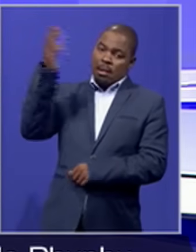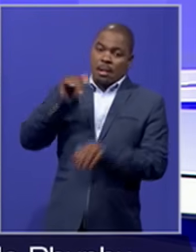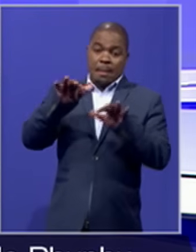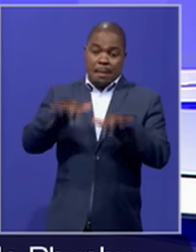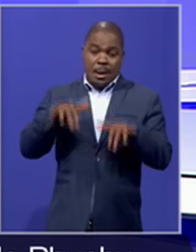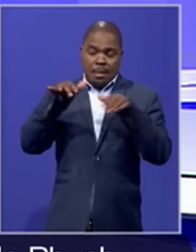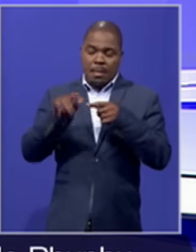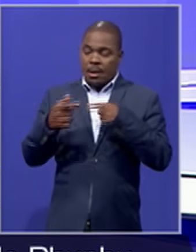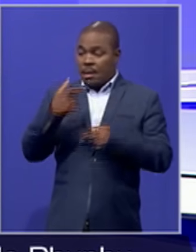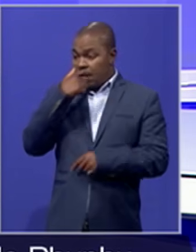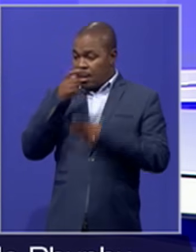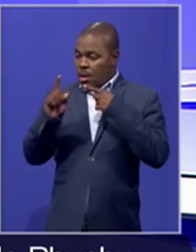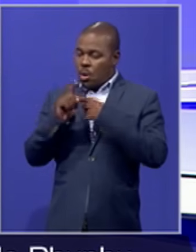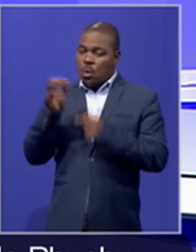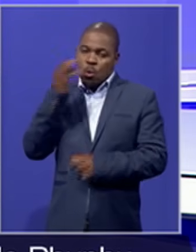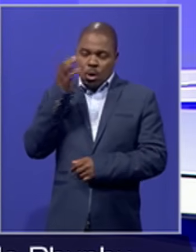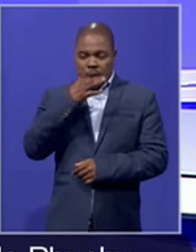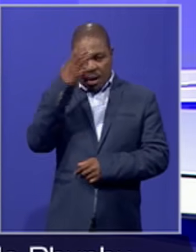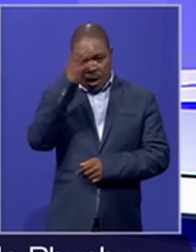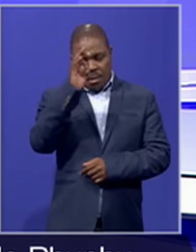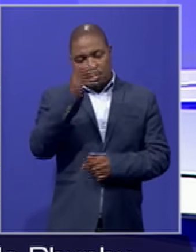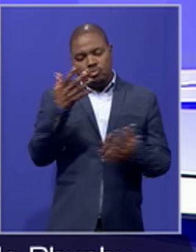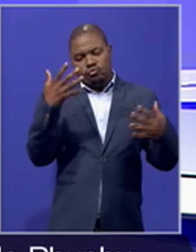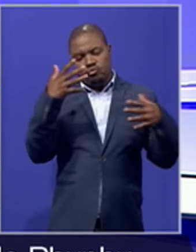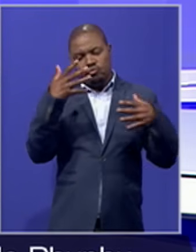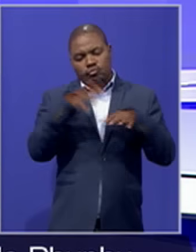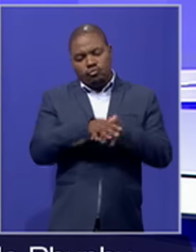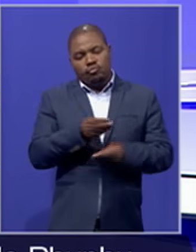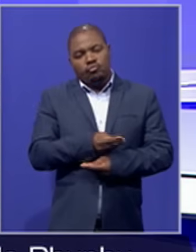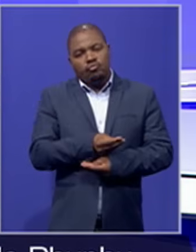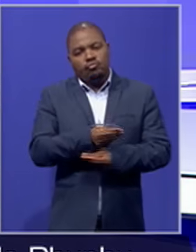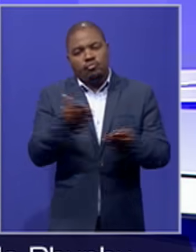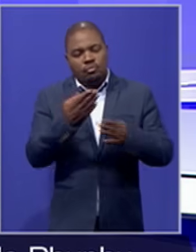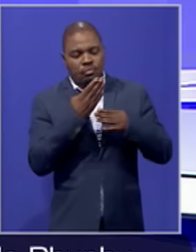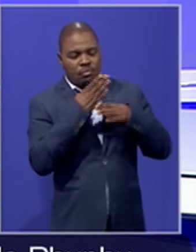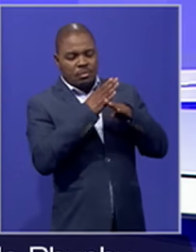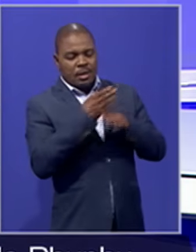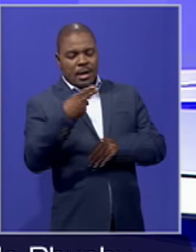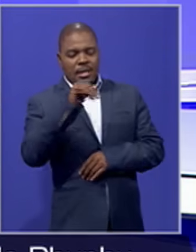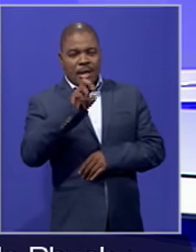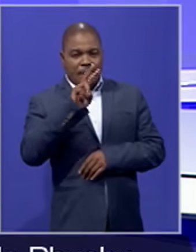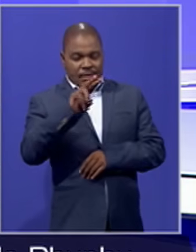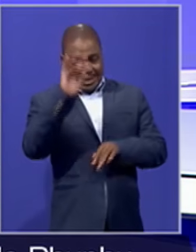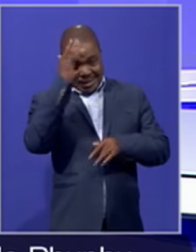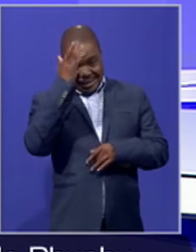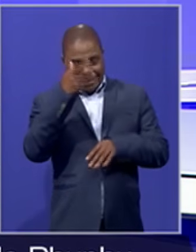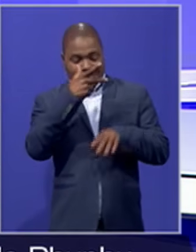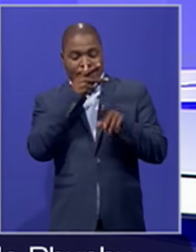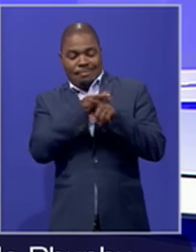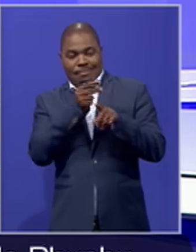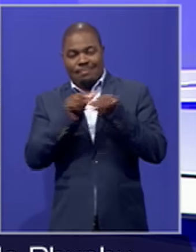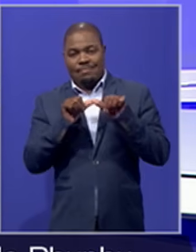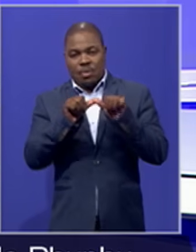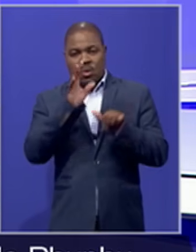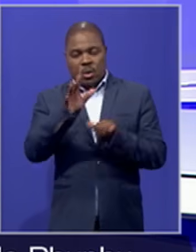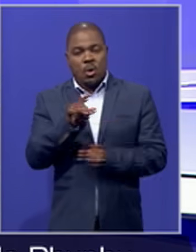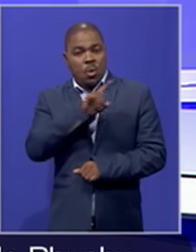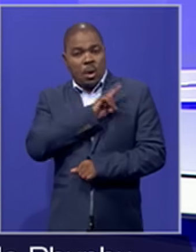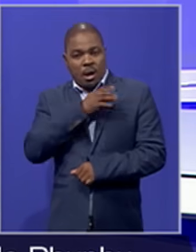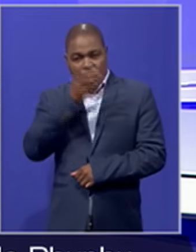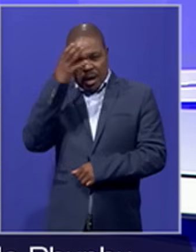Ramaphosa o tsebišitše gore mmušo o tla thoma go aba moento moswa wa thibelo ya HIV. Ramaphosa o tlhalošitše gore se ke kgato ya mmušo